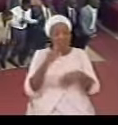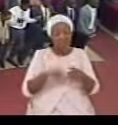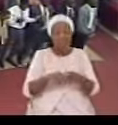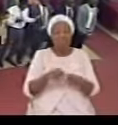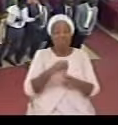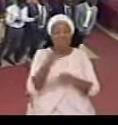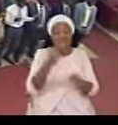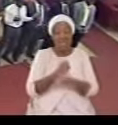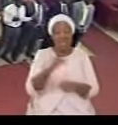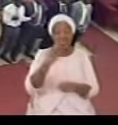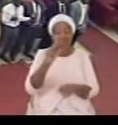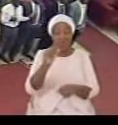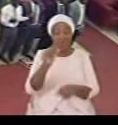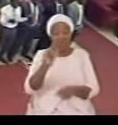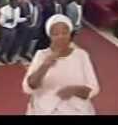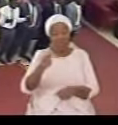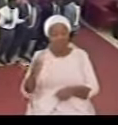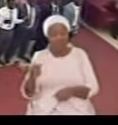Desire.